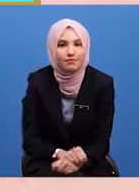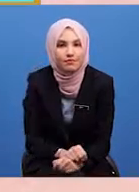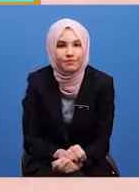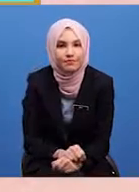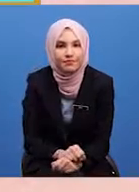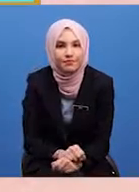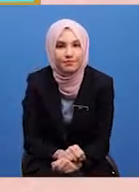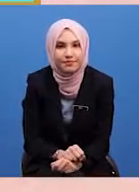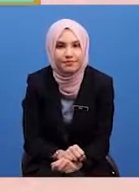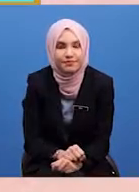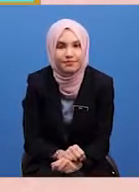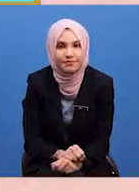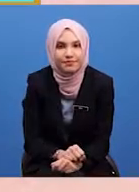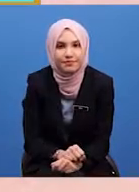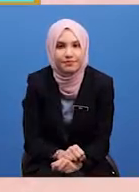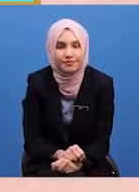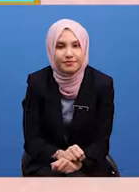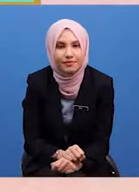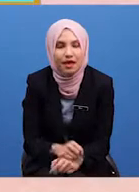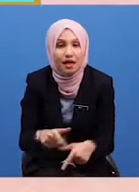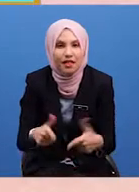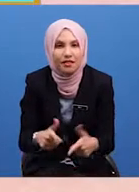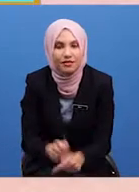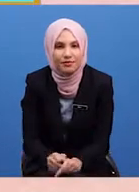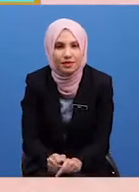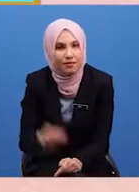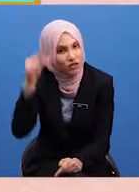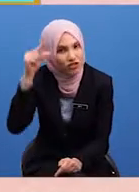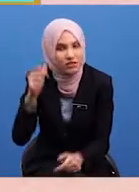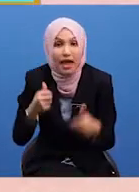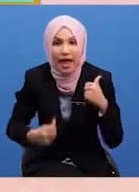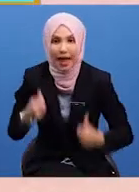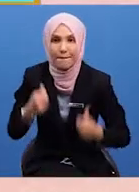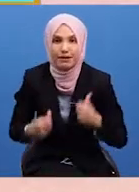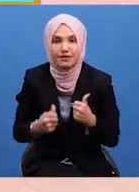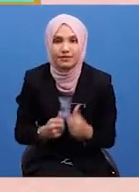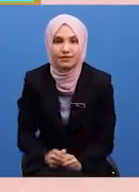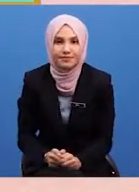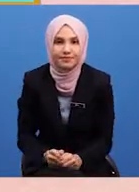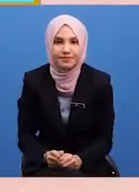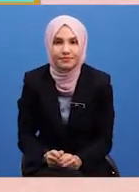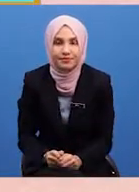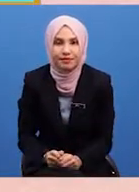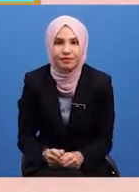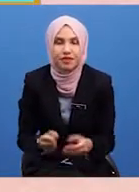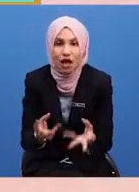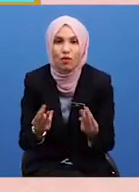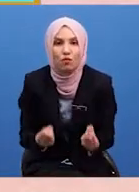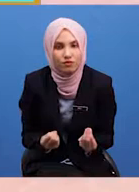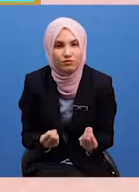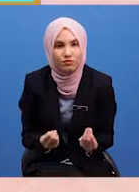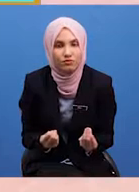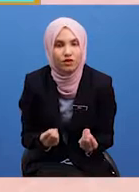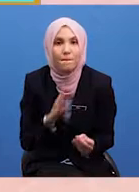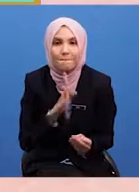winner. Another characteristic about Joff is ambitious. He mentions that he wants to become a